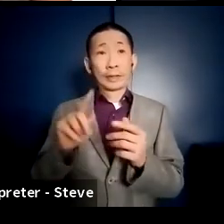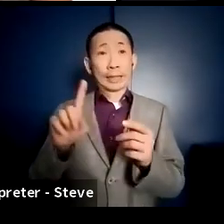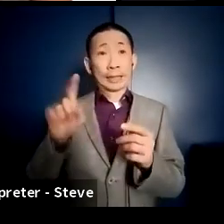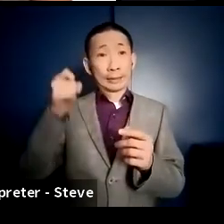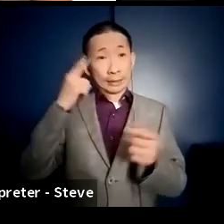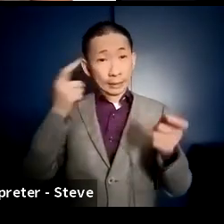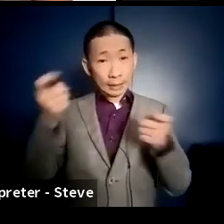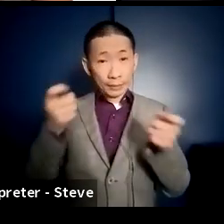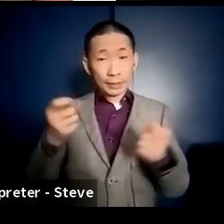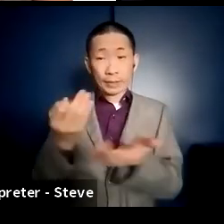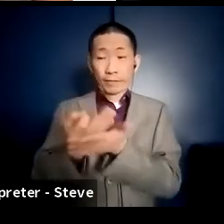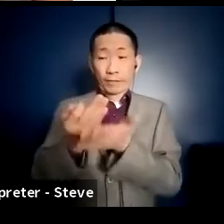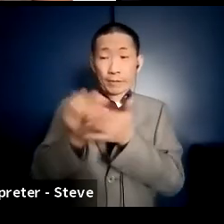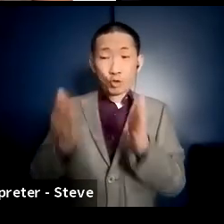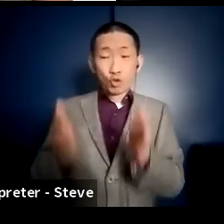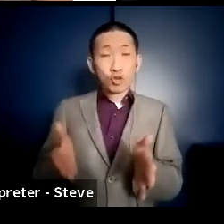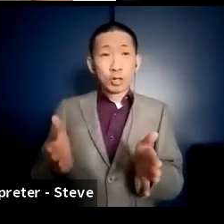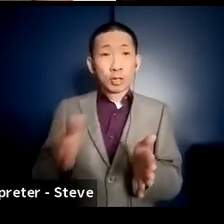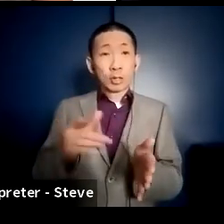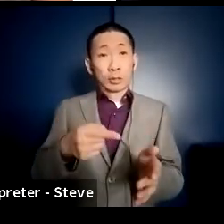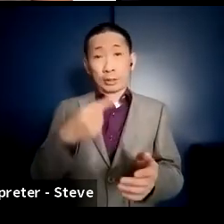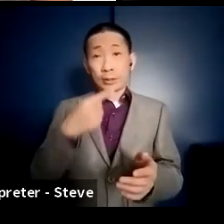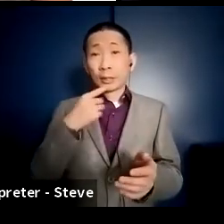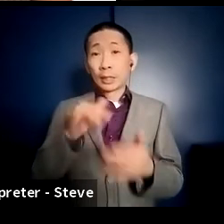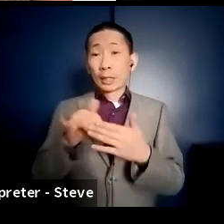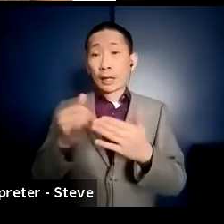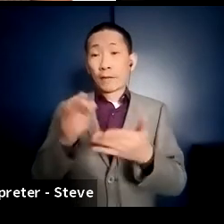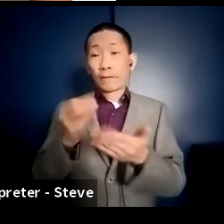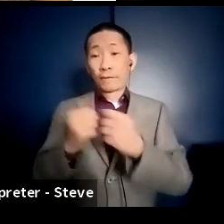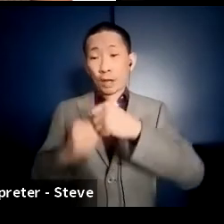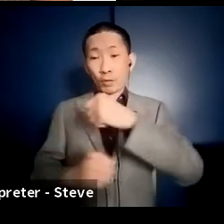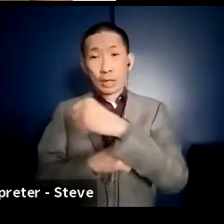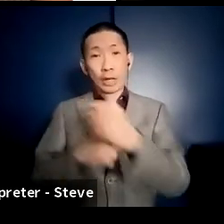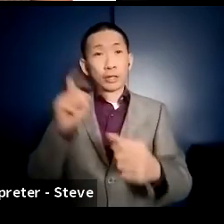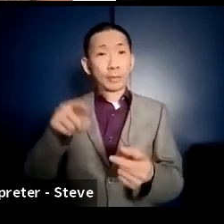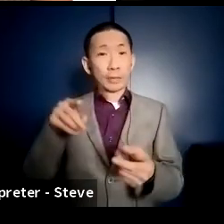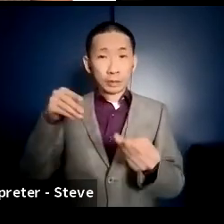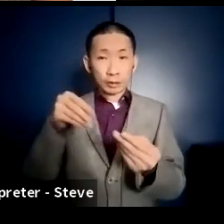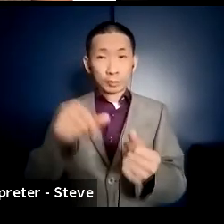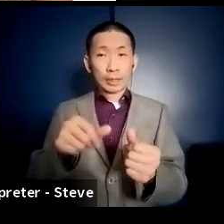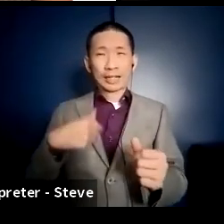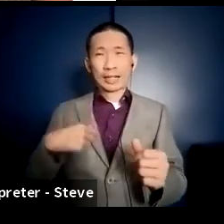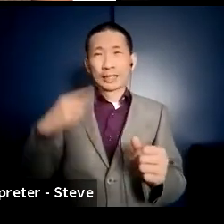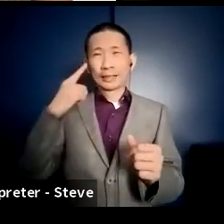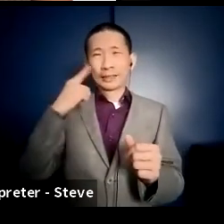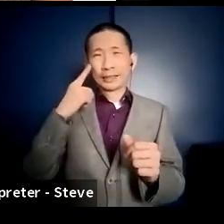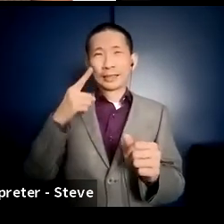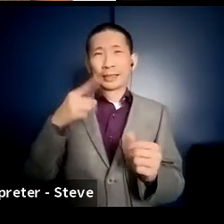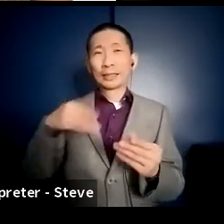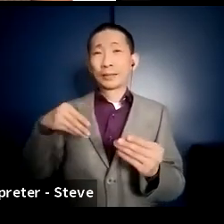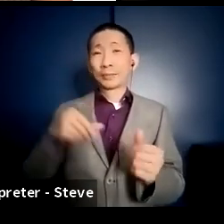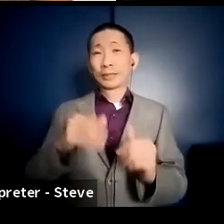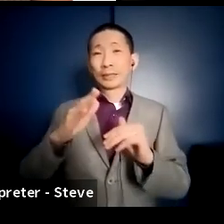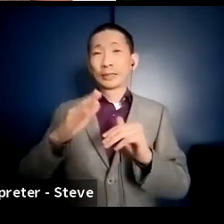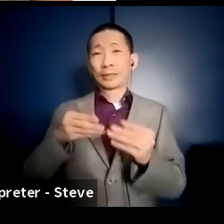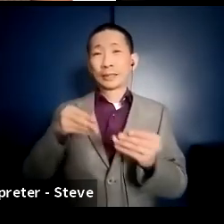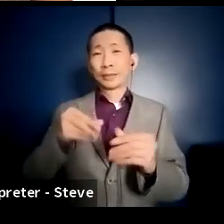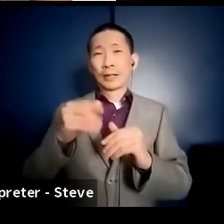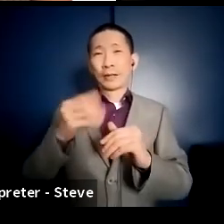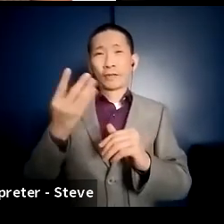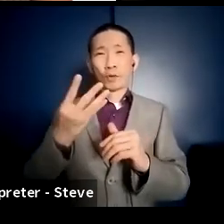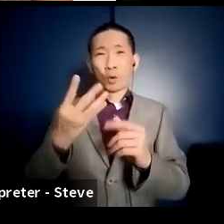I assume it's the IRS, that says that foundations must spend, I think it's, they're mandated to spend 4 to 5% of